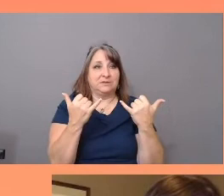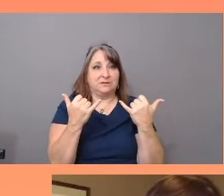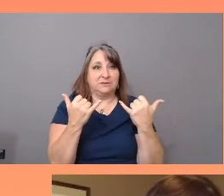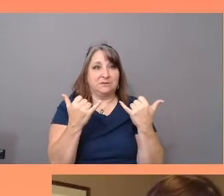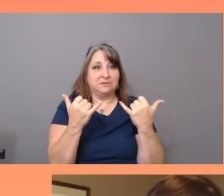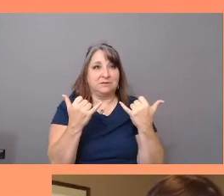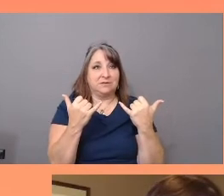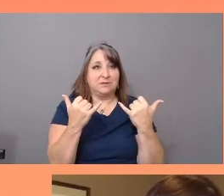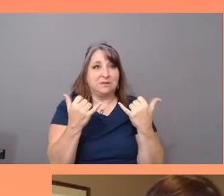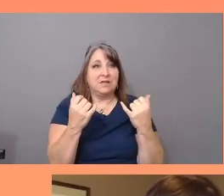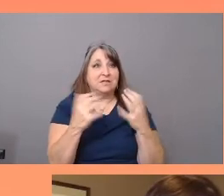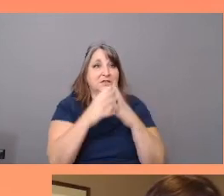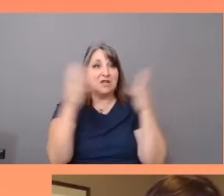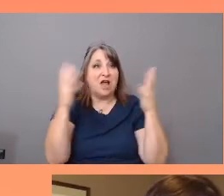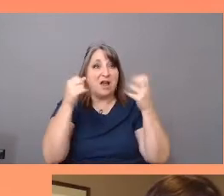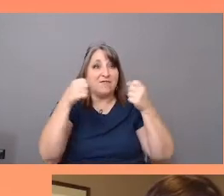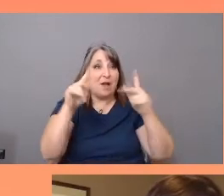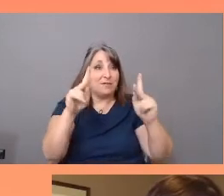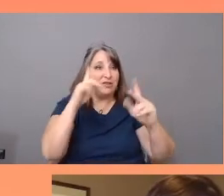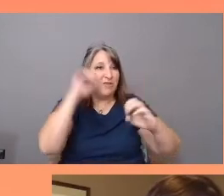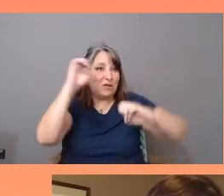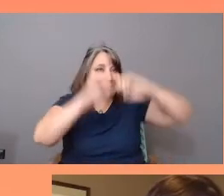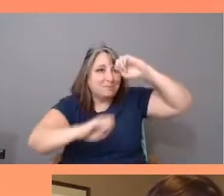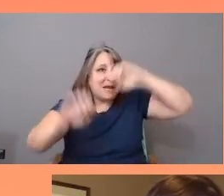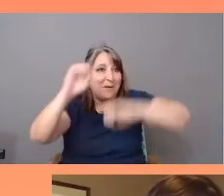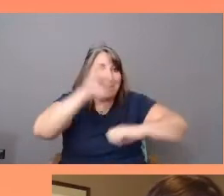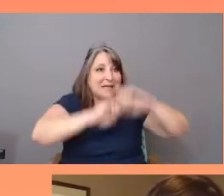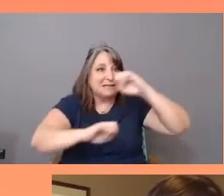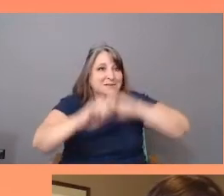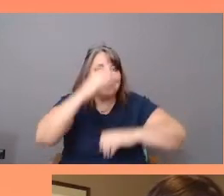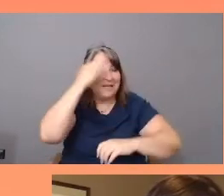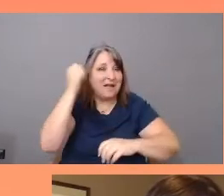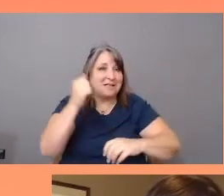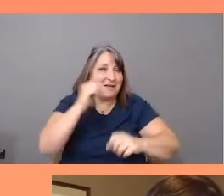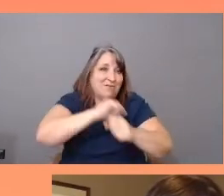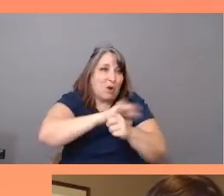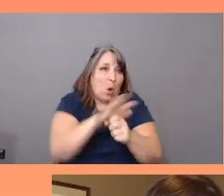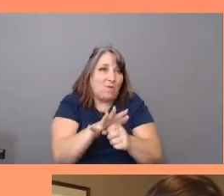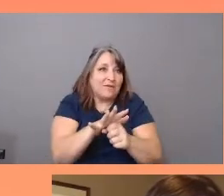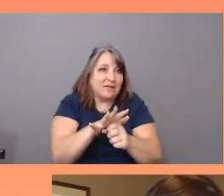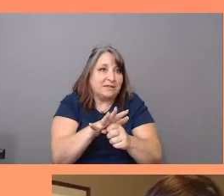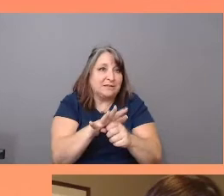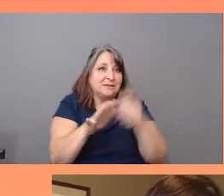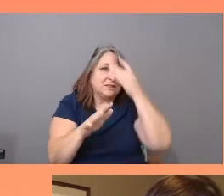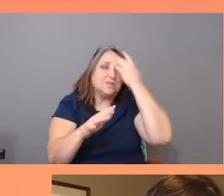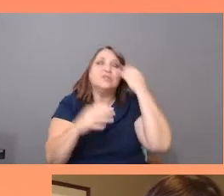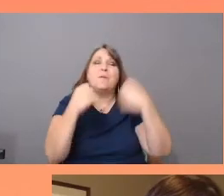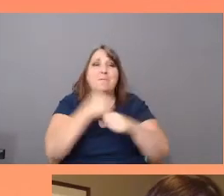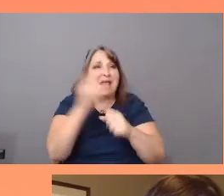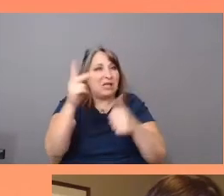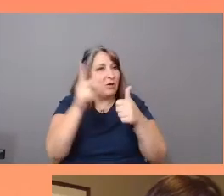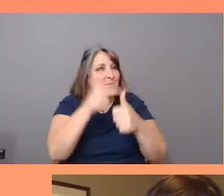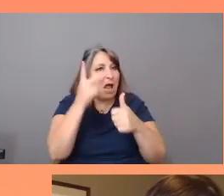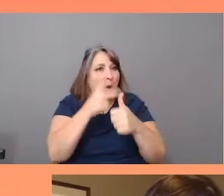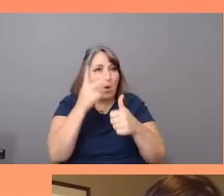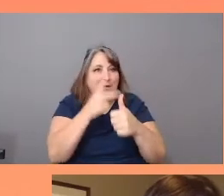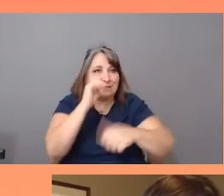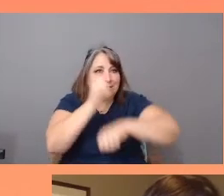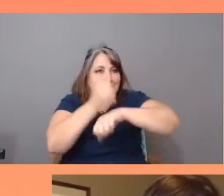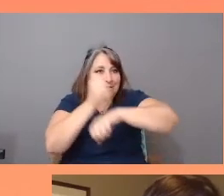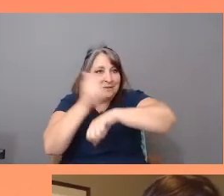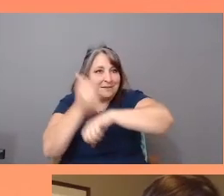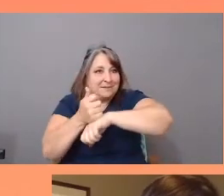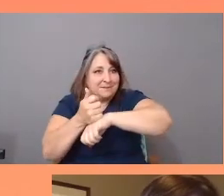of opportunities to experiment because, so again, put your priorities and act on